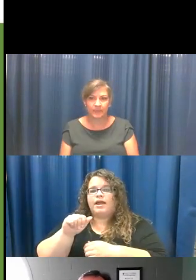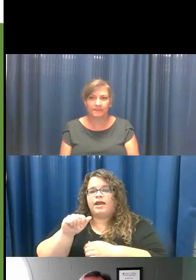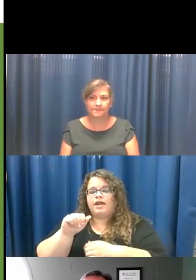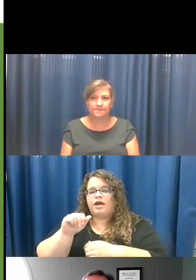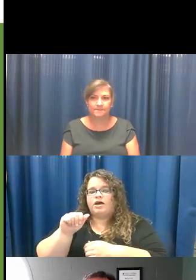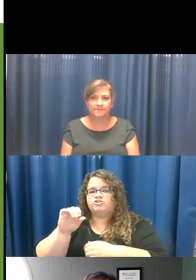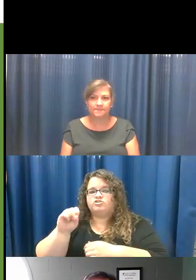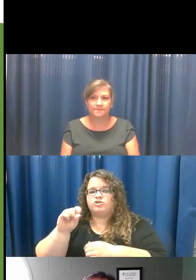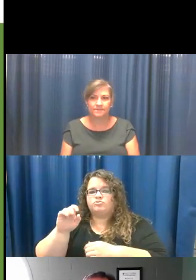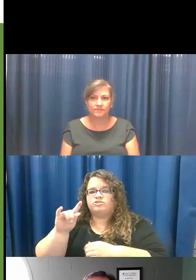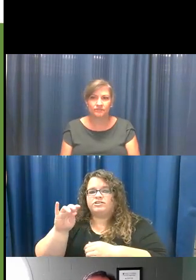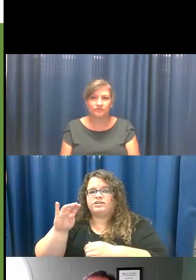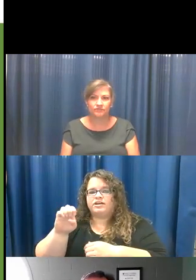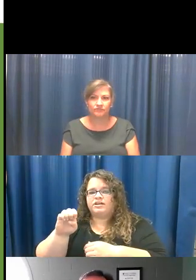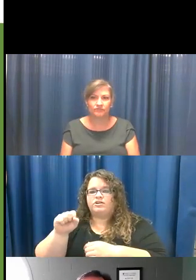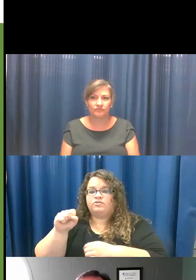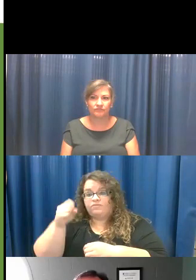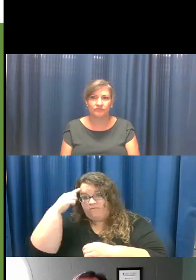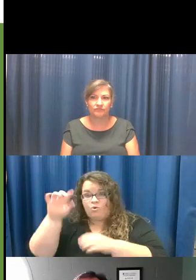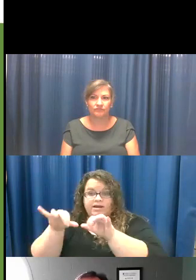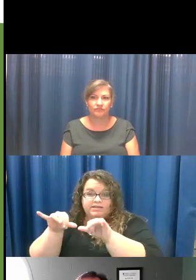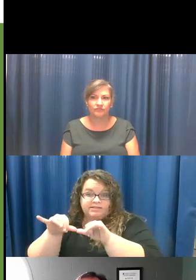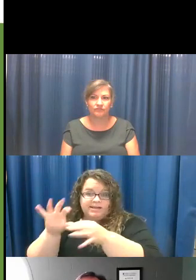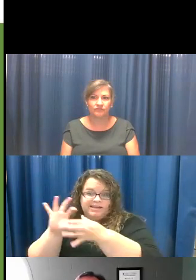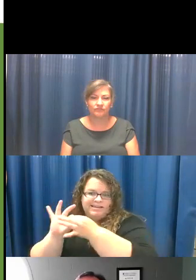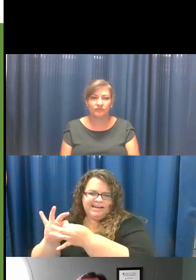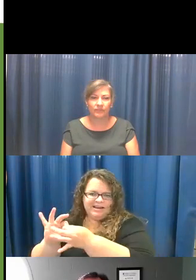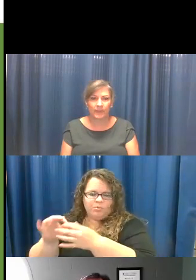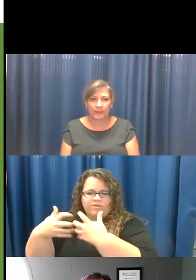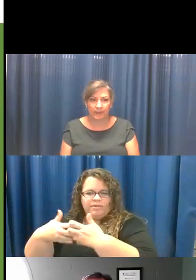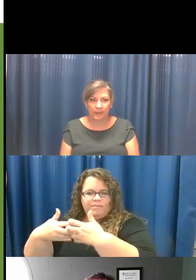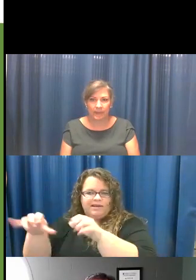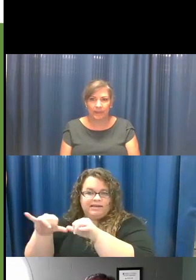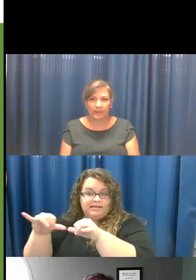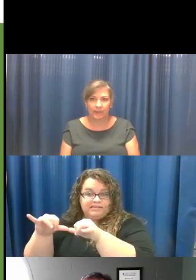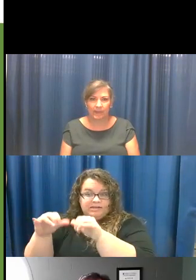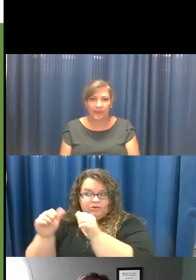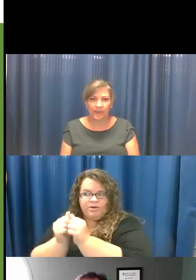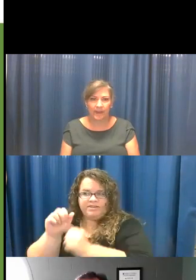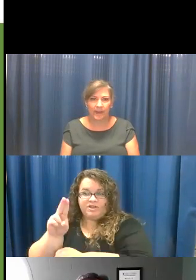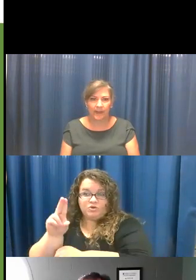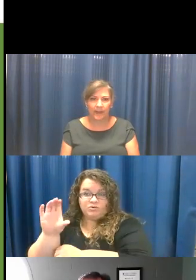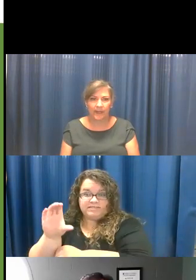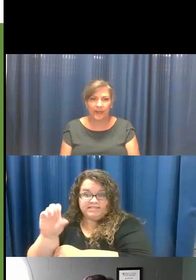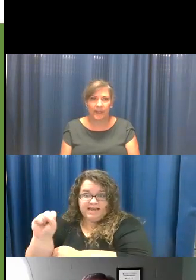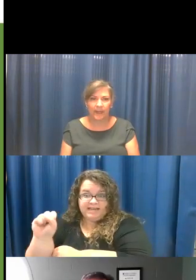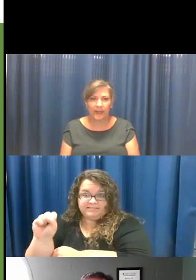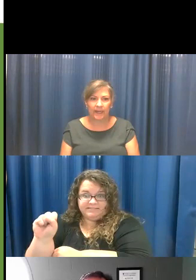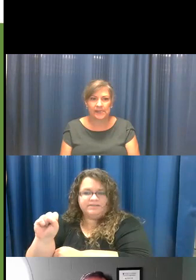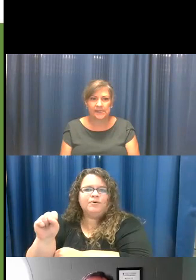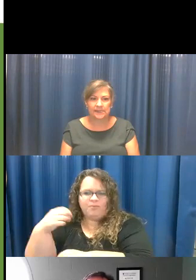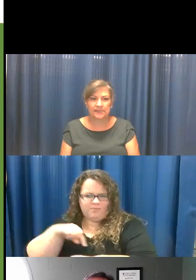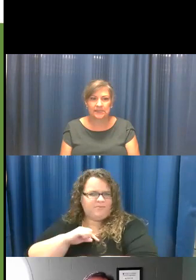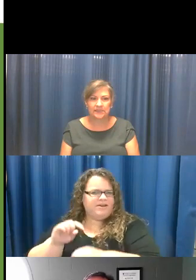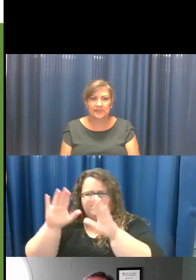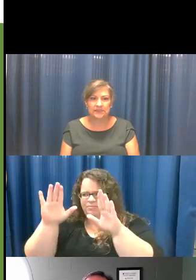is connected directly to the mechanical engineering program at UCCS. We have some really great